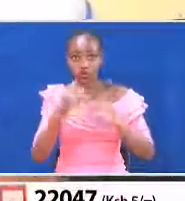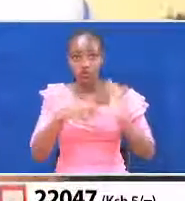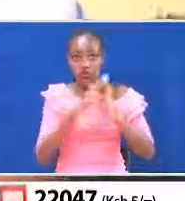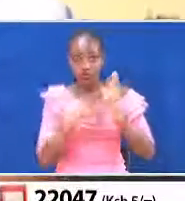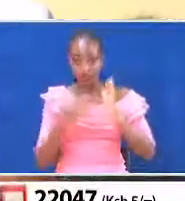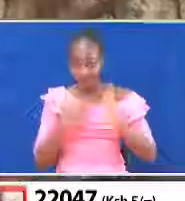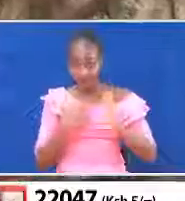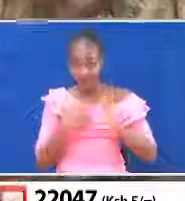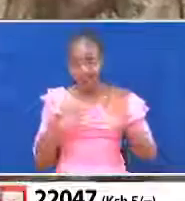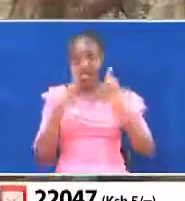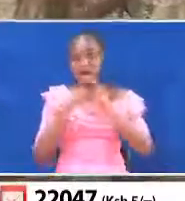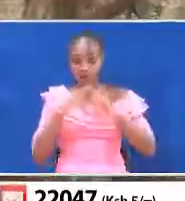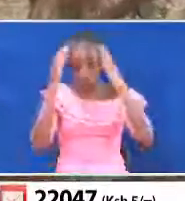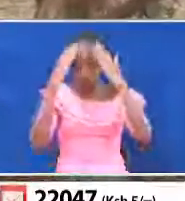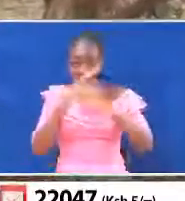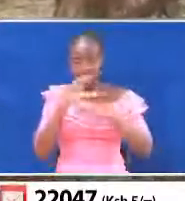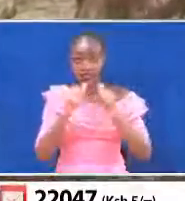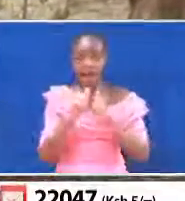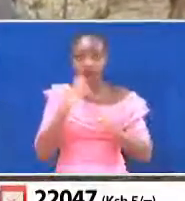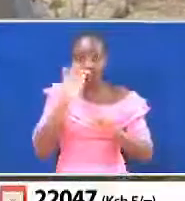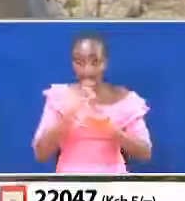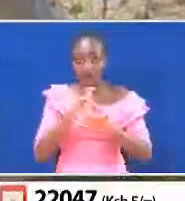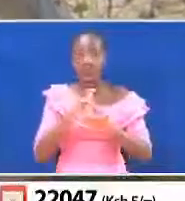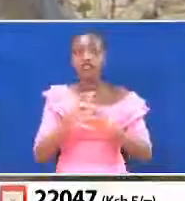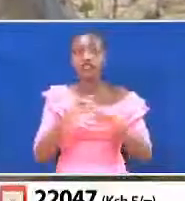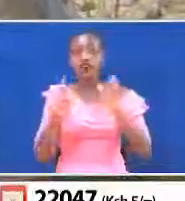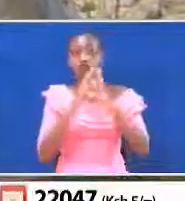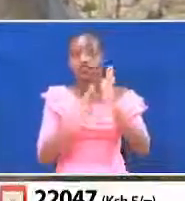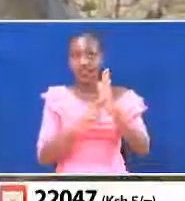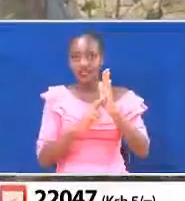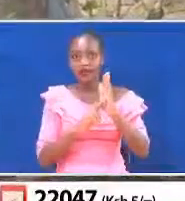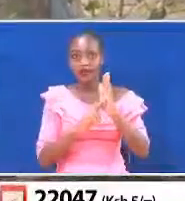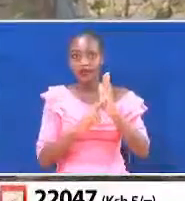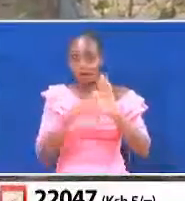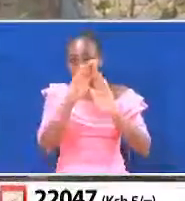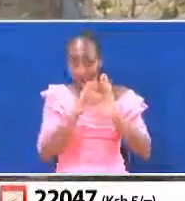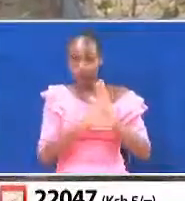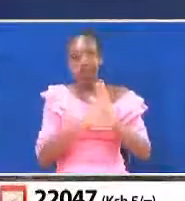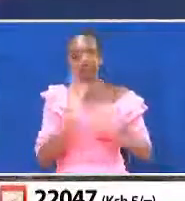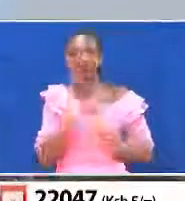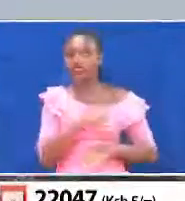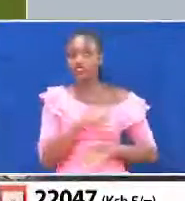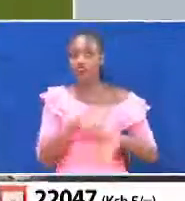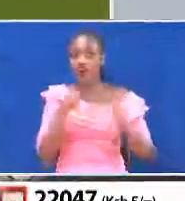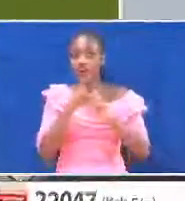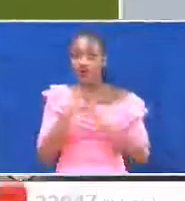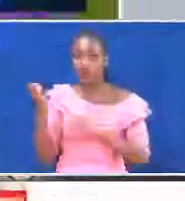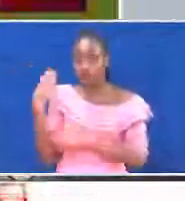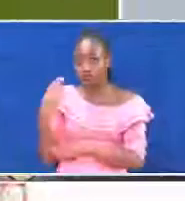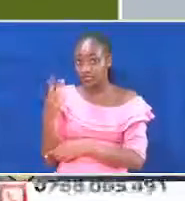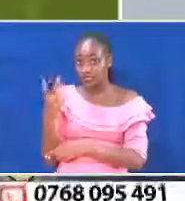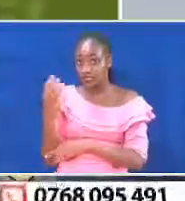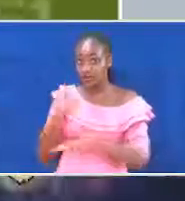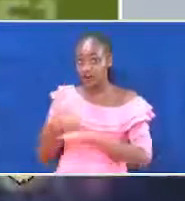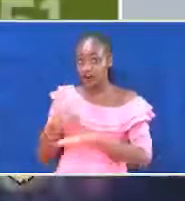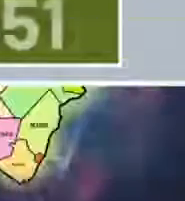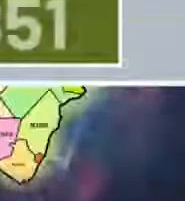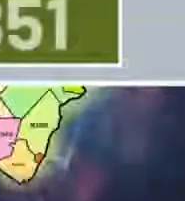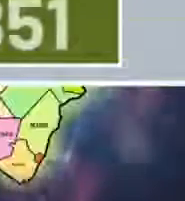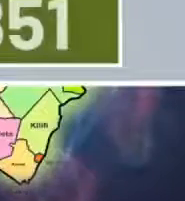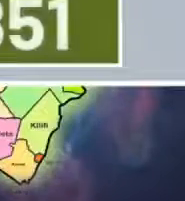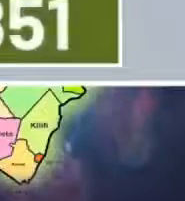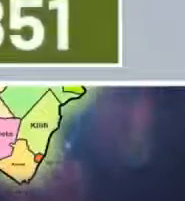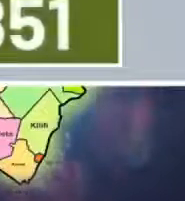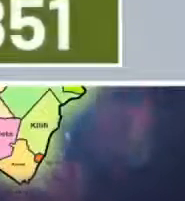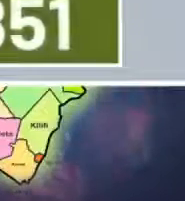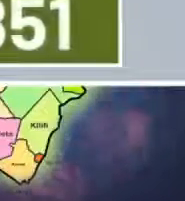in place, as well as the impact of the easing of the restrictions that were in place. In the last 24 hours,